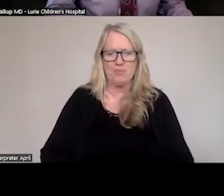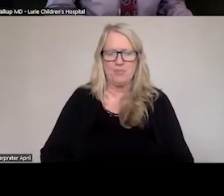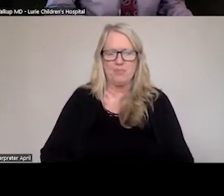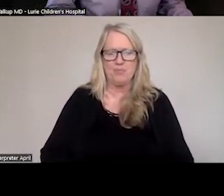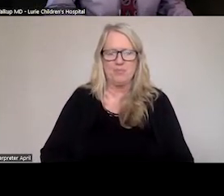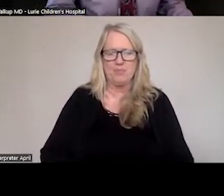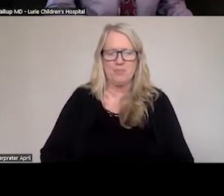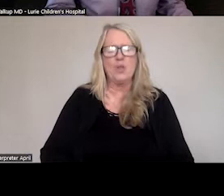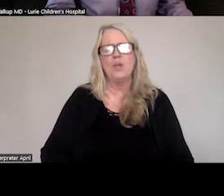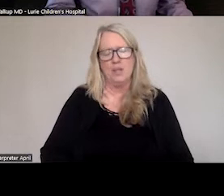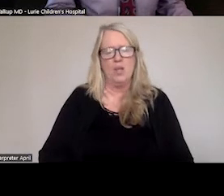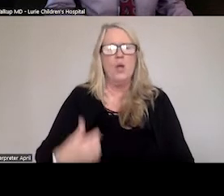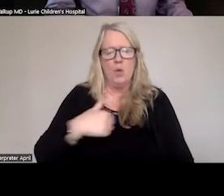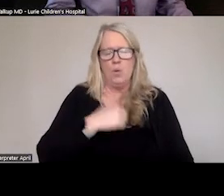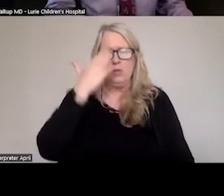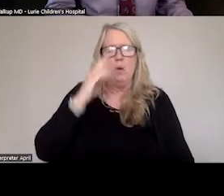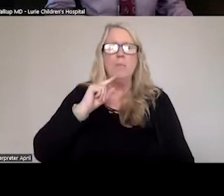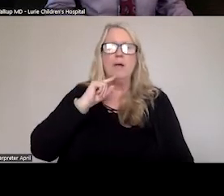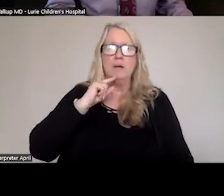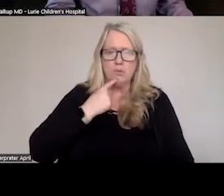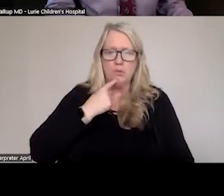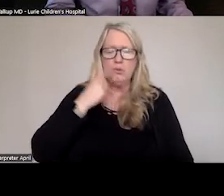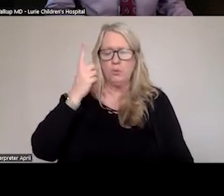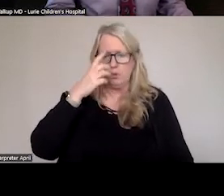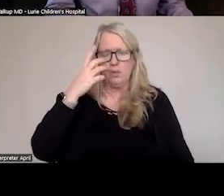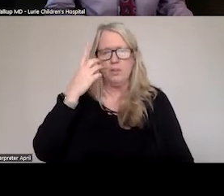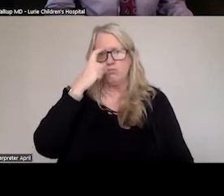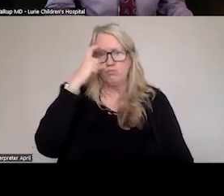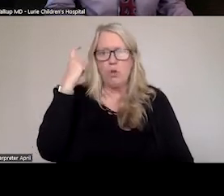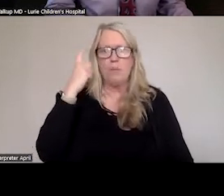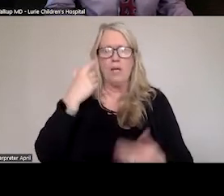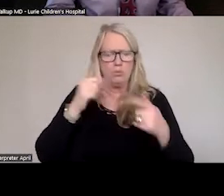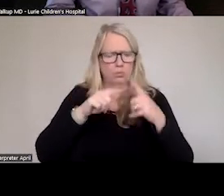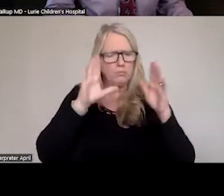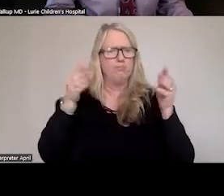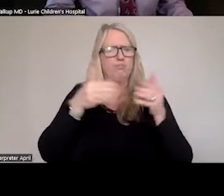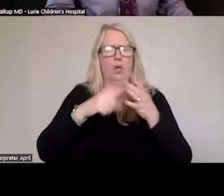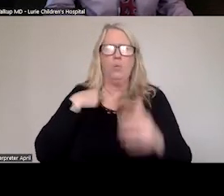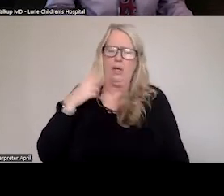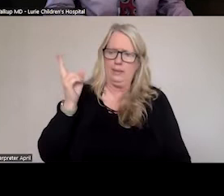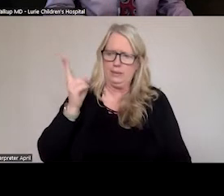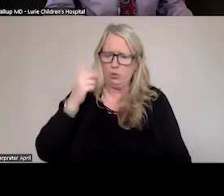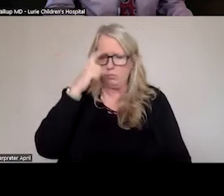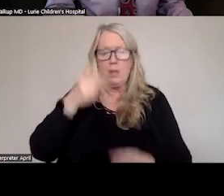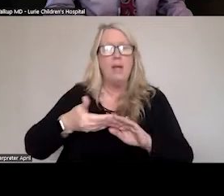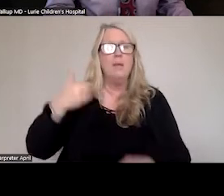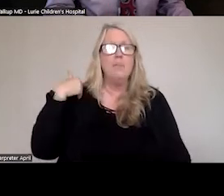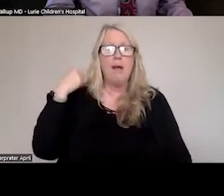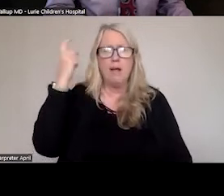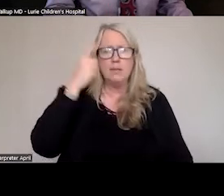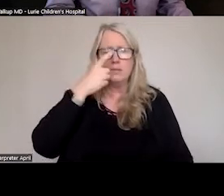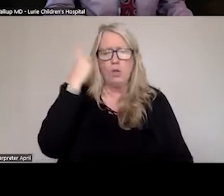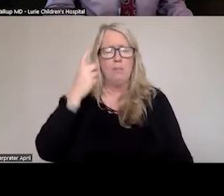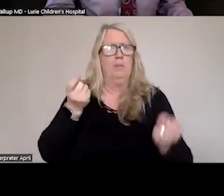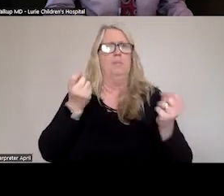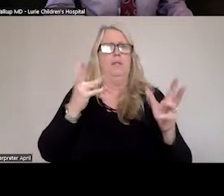So we all know about acute trauma, and we're all kind of tuned in to kind of historical trauma and past trauma that many communities we live